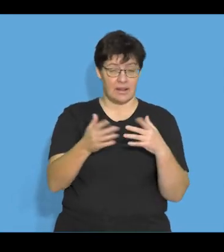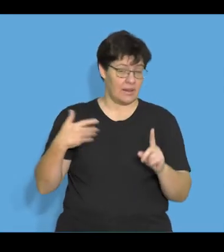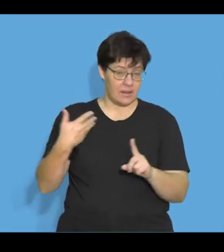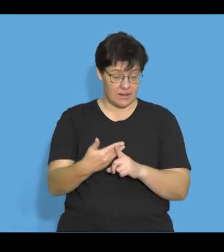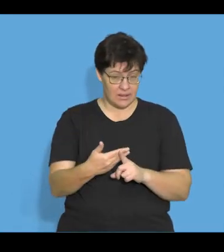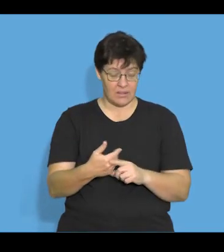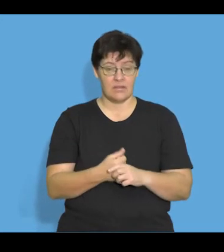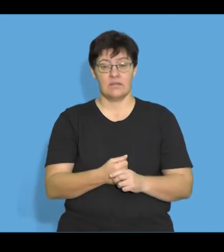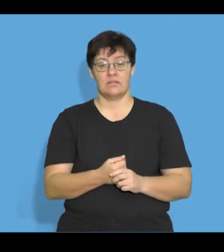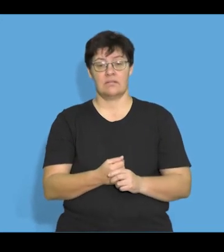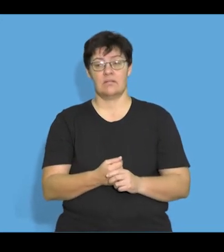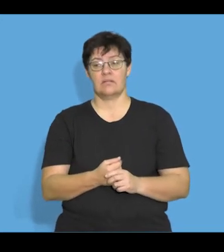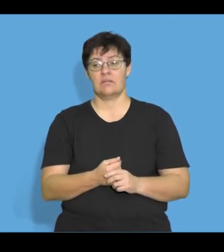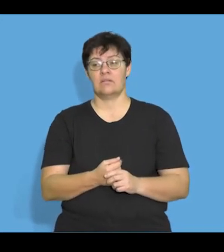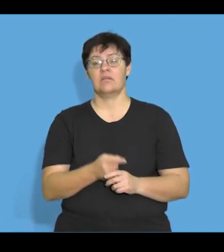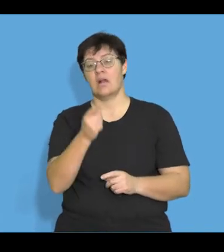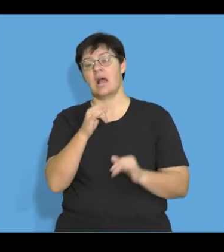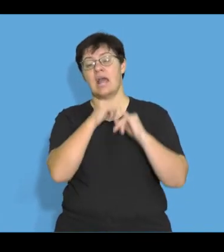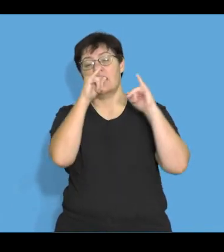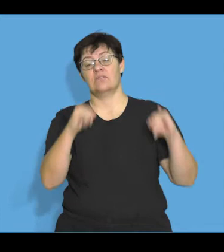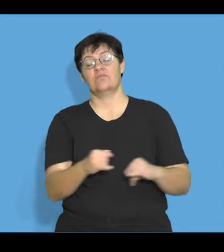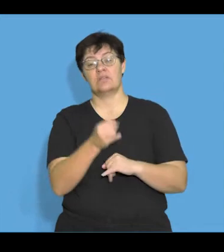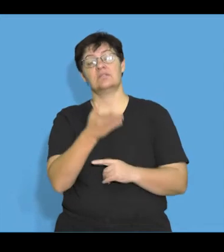there was one of the invoices that